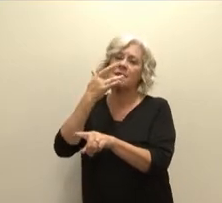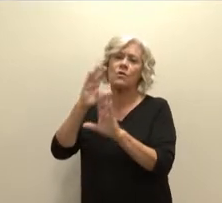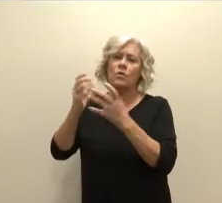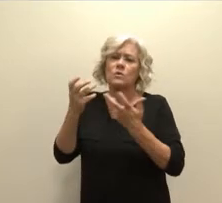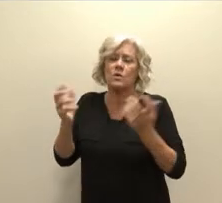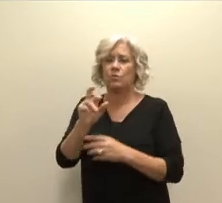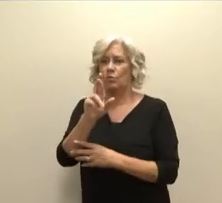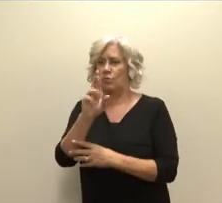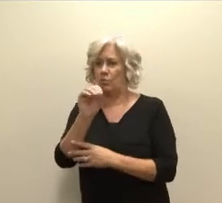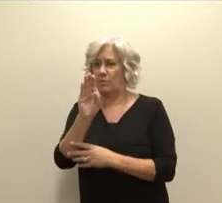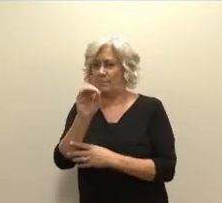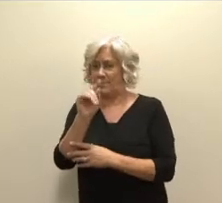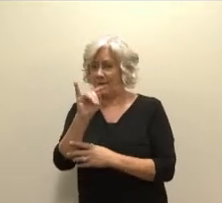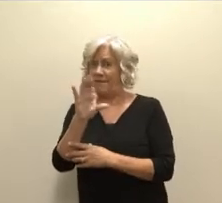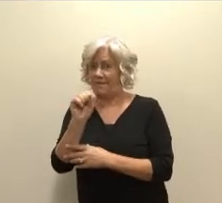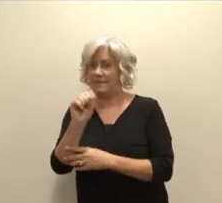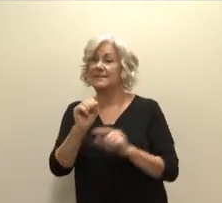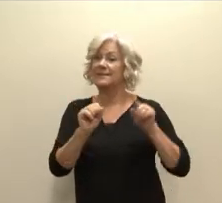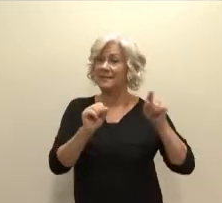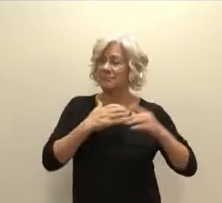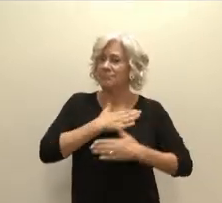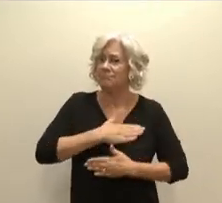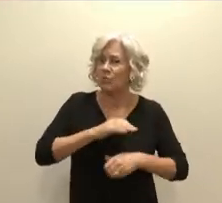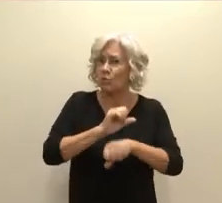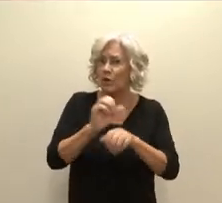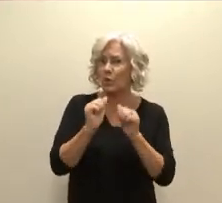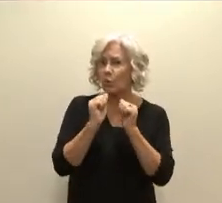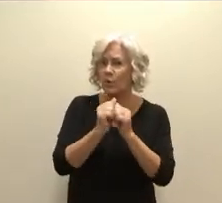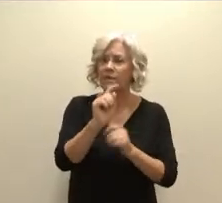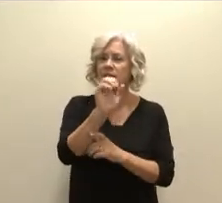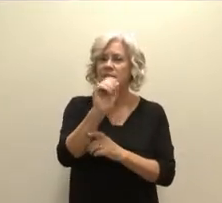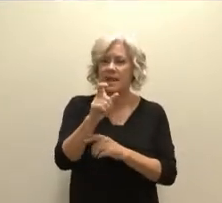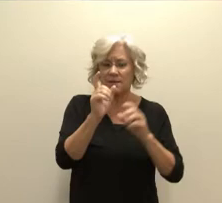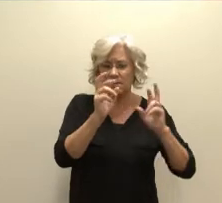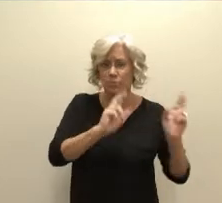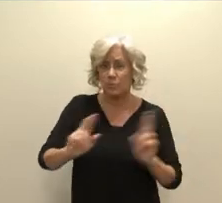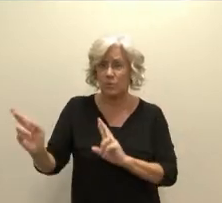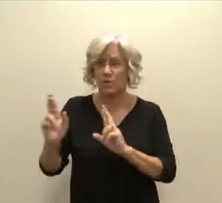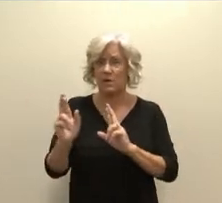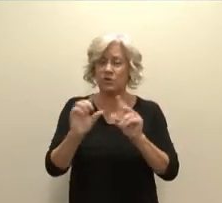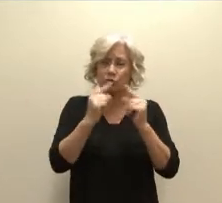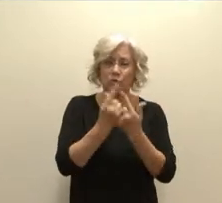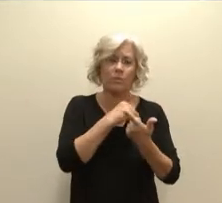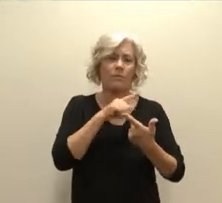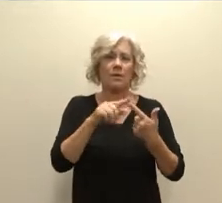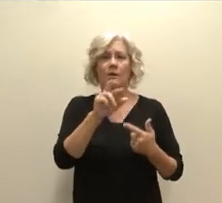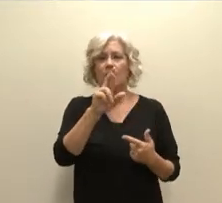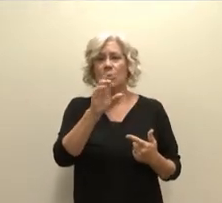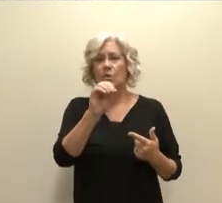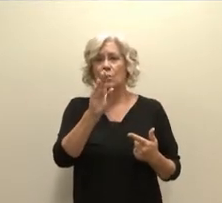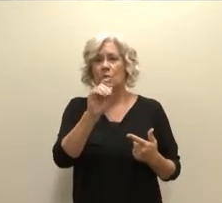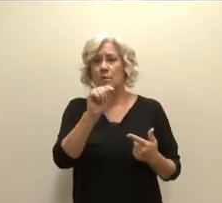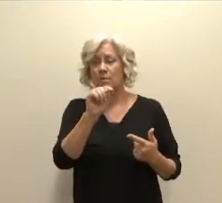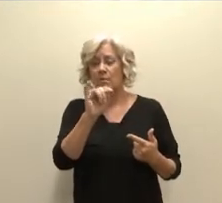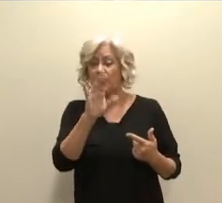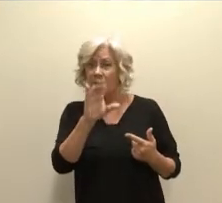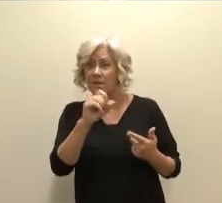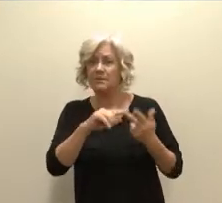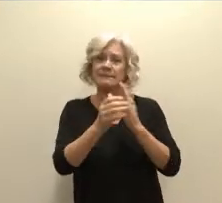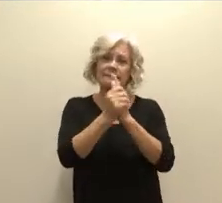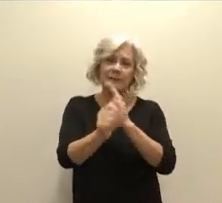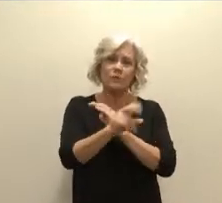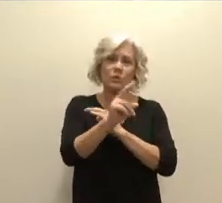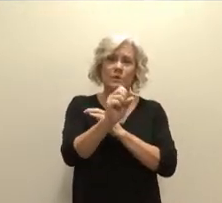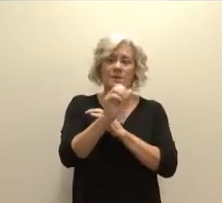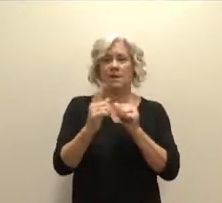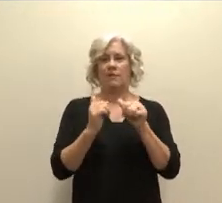is robotics. David enjoys working with the Tax Preparation Group, Robotics, Skills USA, the First Lego